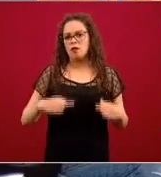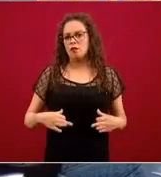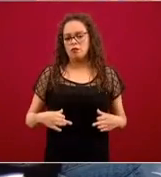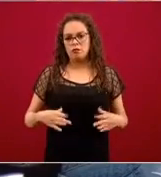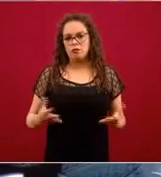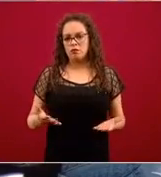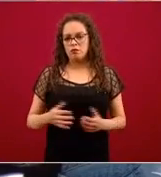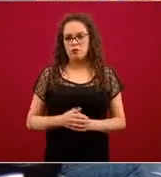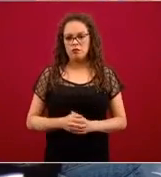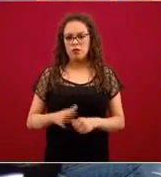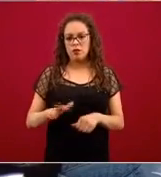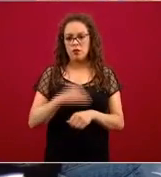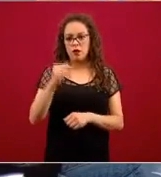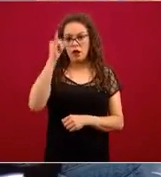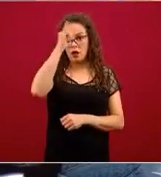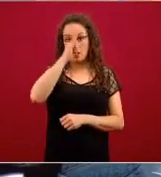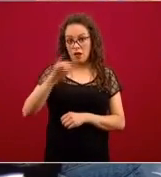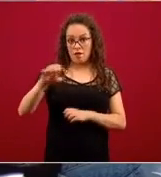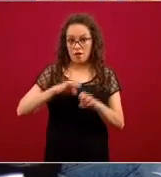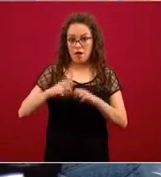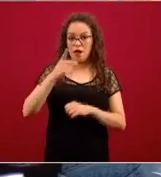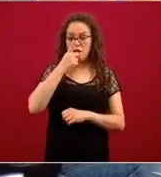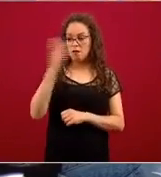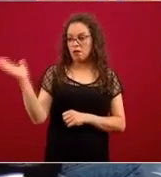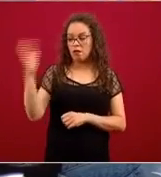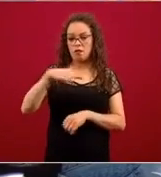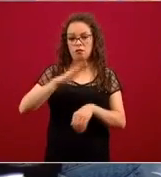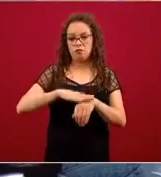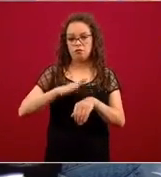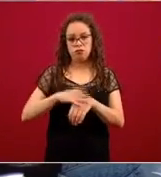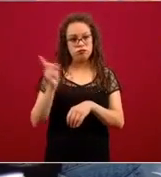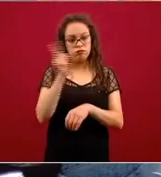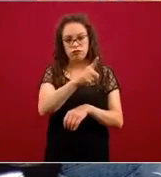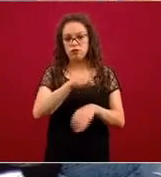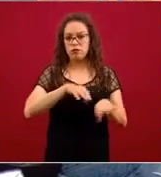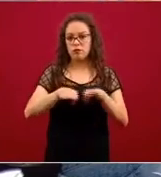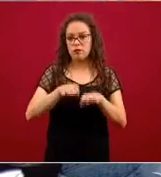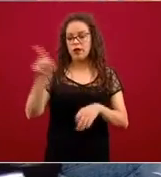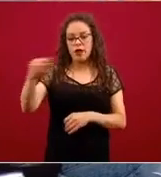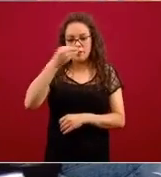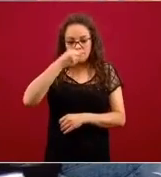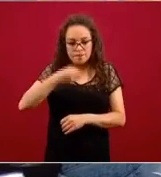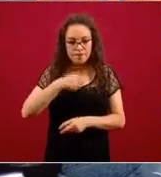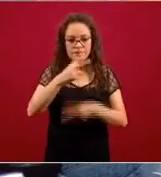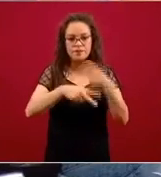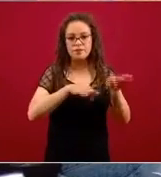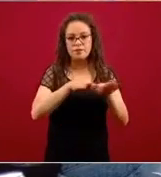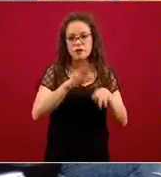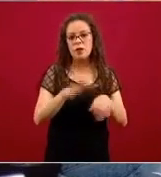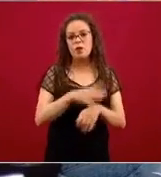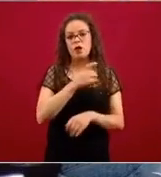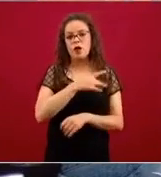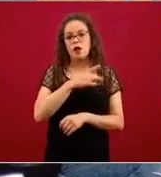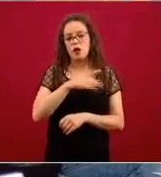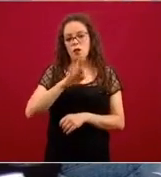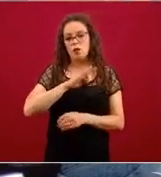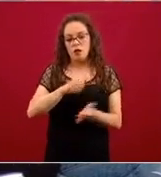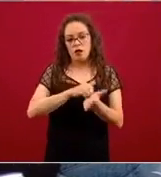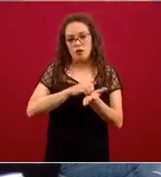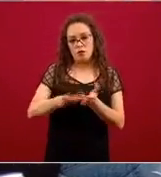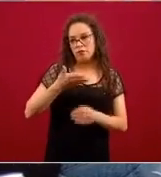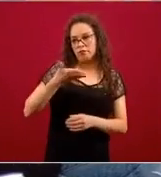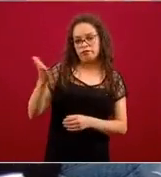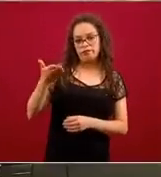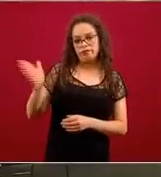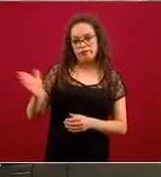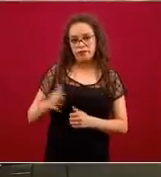great being there. They said that their bosses told them to come and they don't have any other choice, that they have to be there or